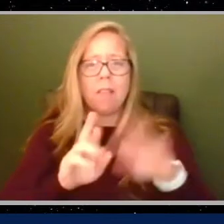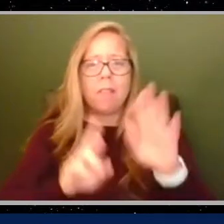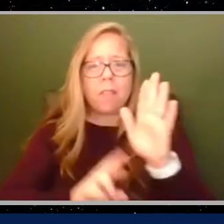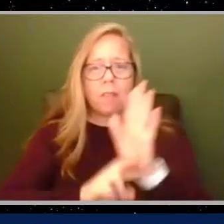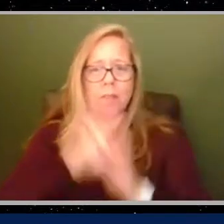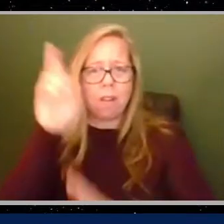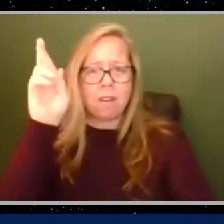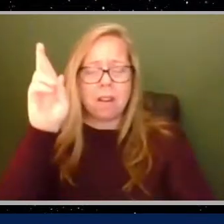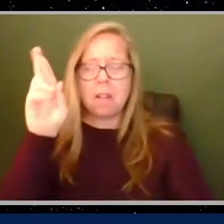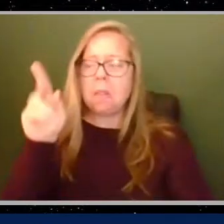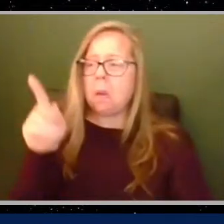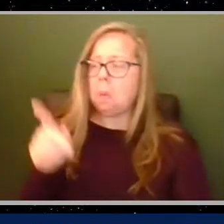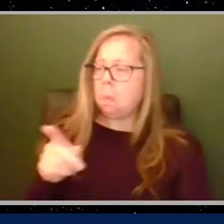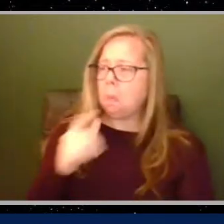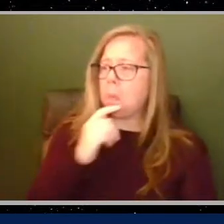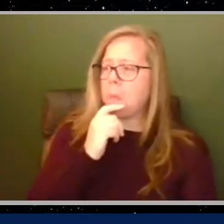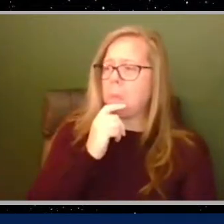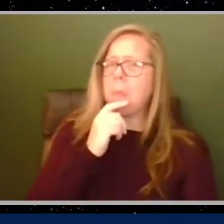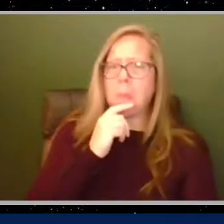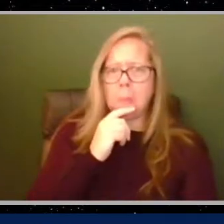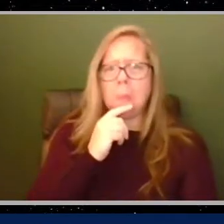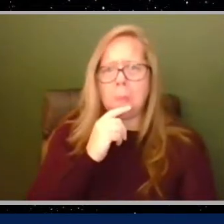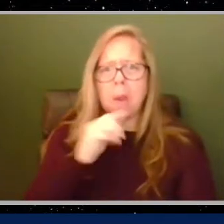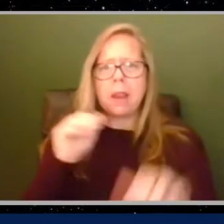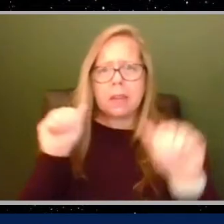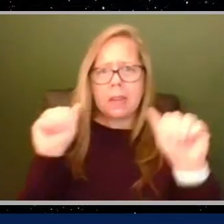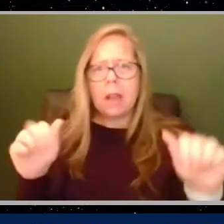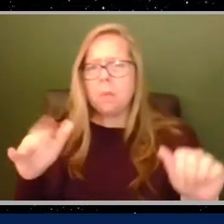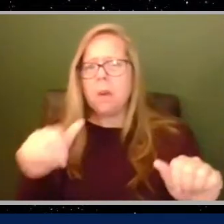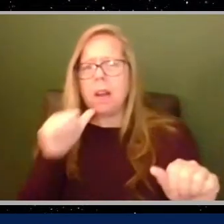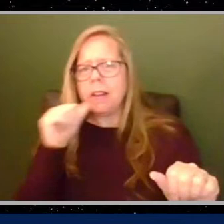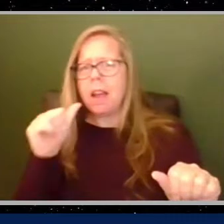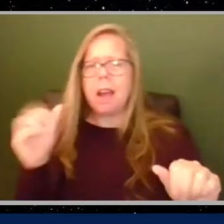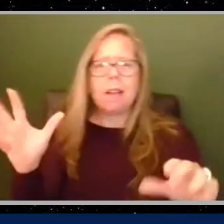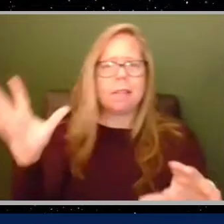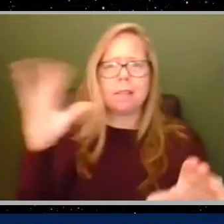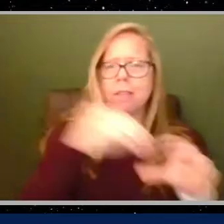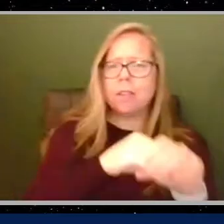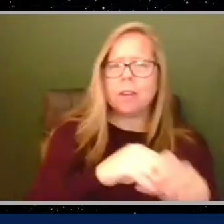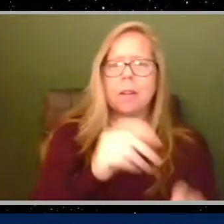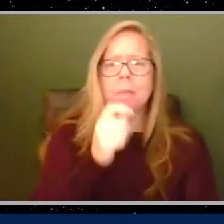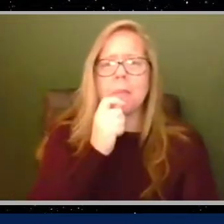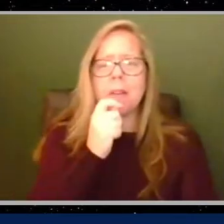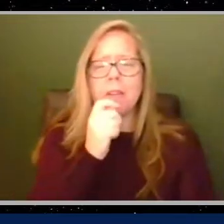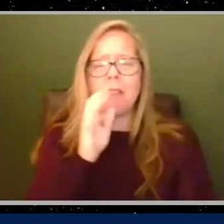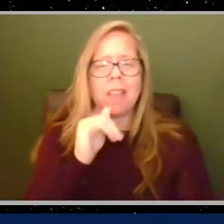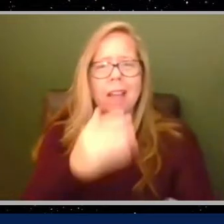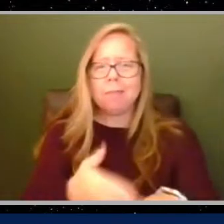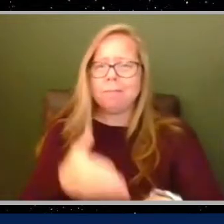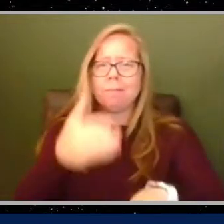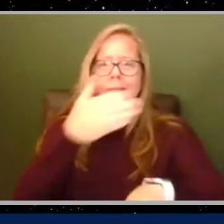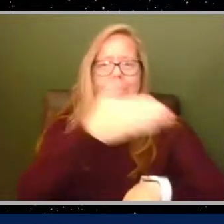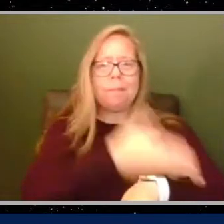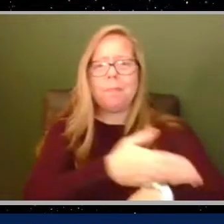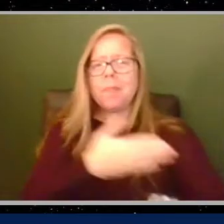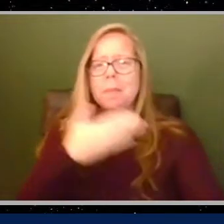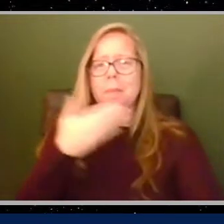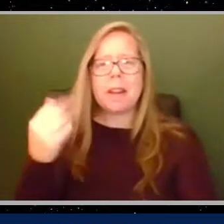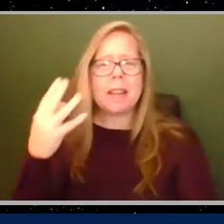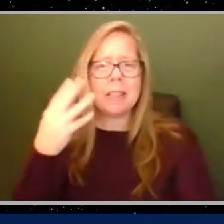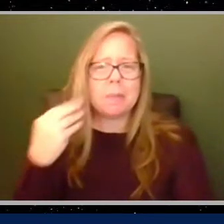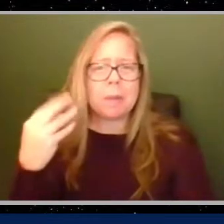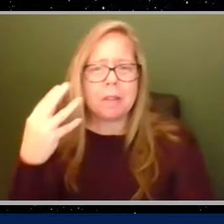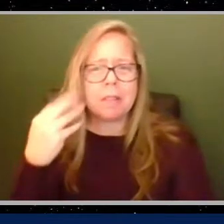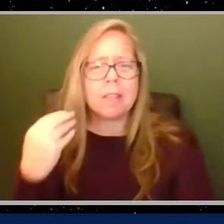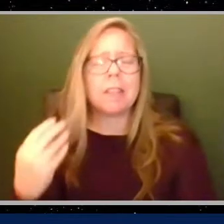inclusion of that, element made the experience that much better. So I think the